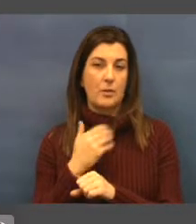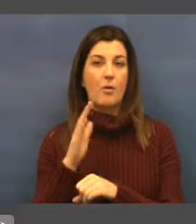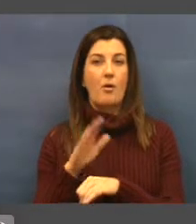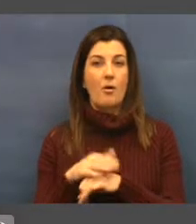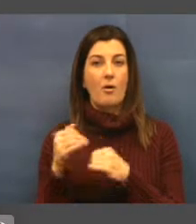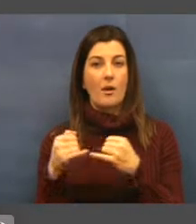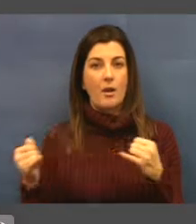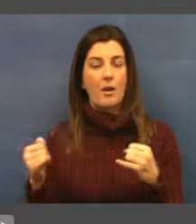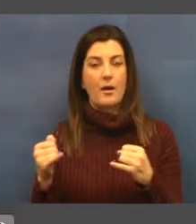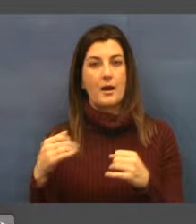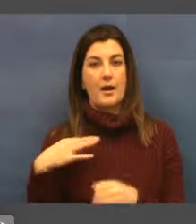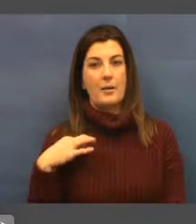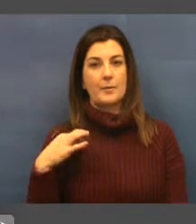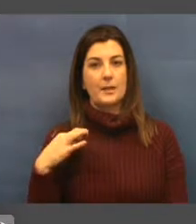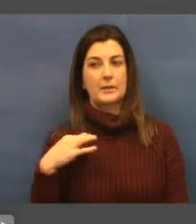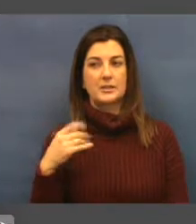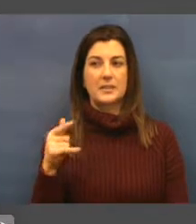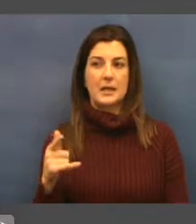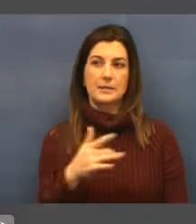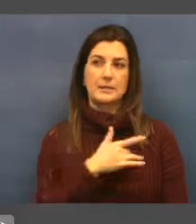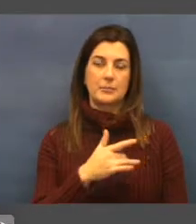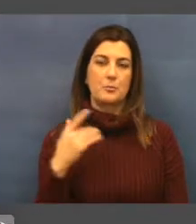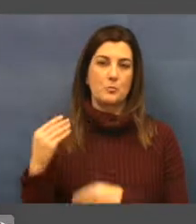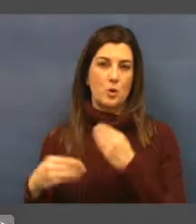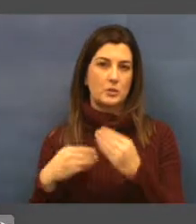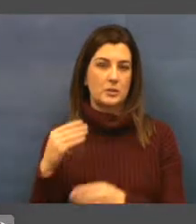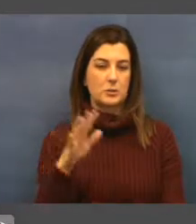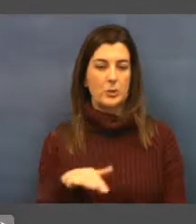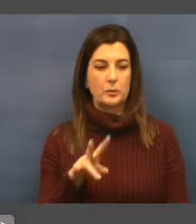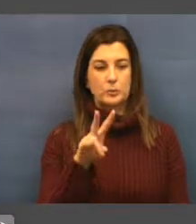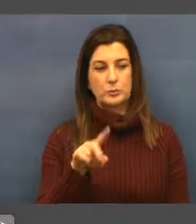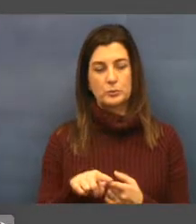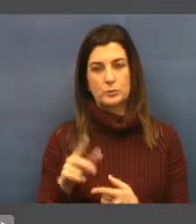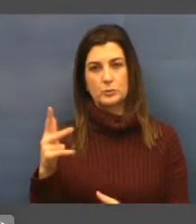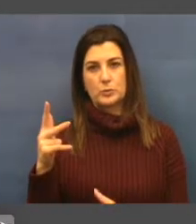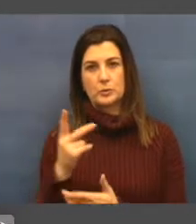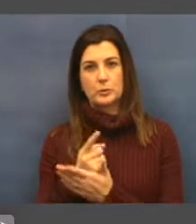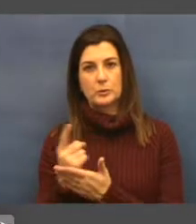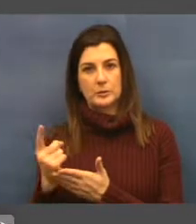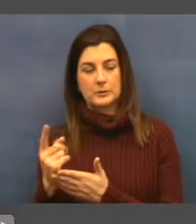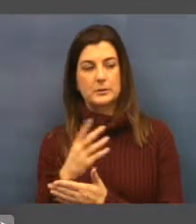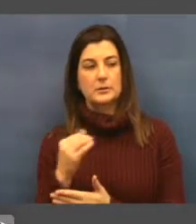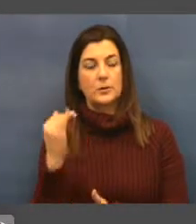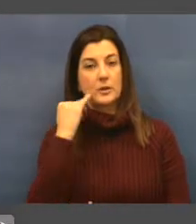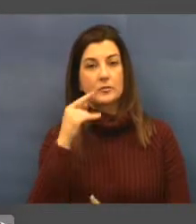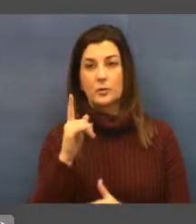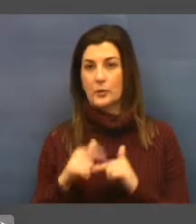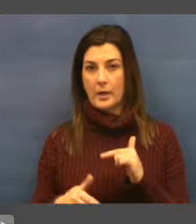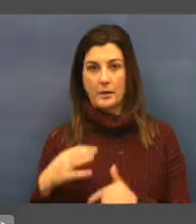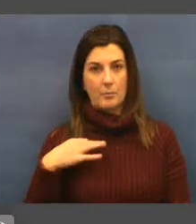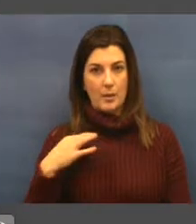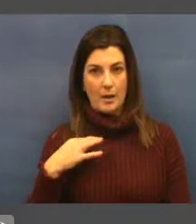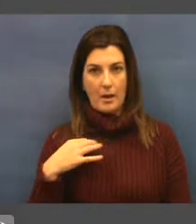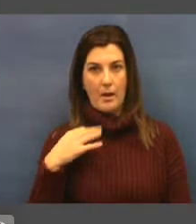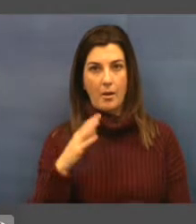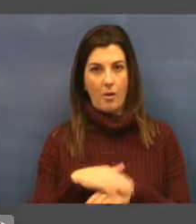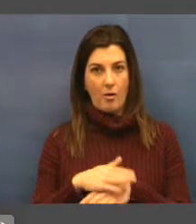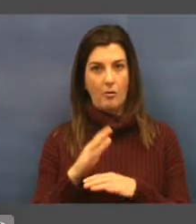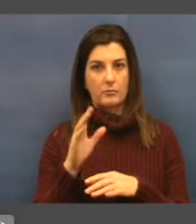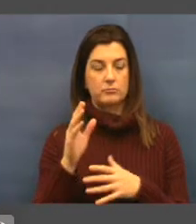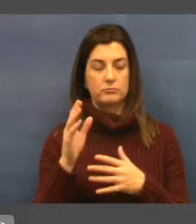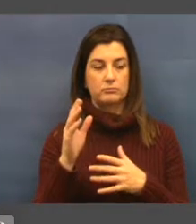are typically processed within 2 to 3 weeks. That said, if you're not able to apply online for whatever